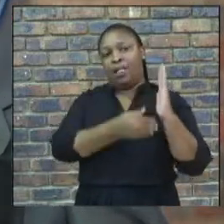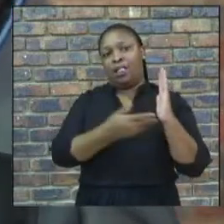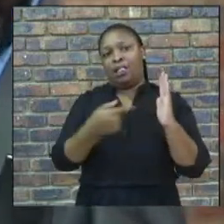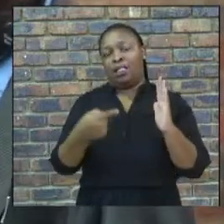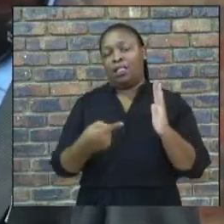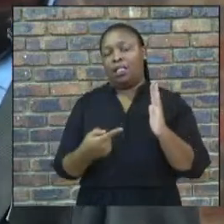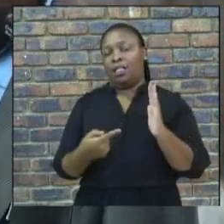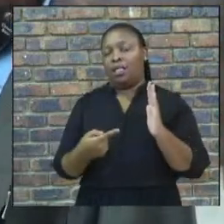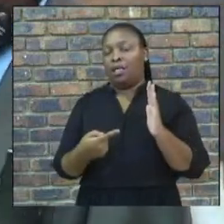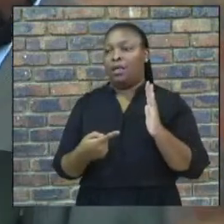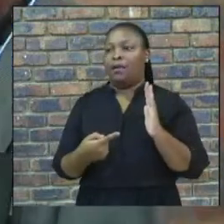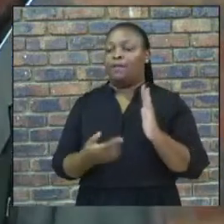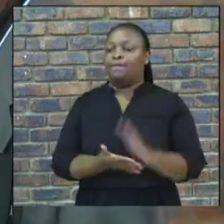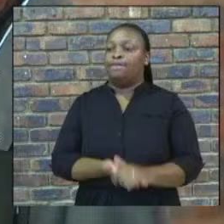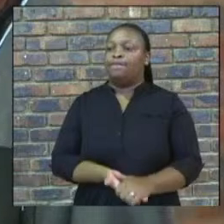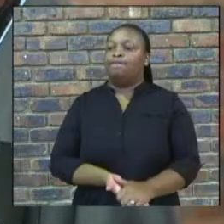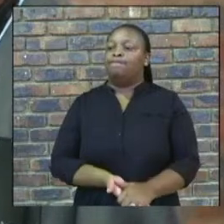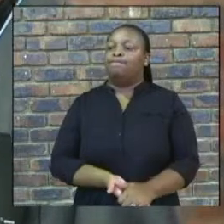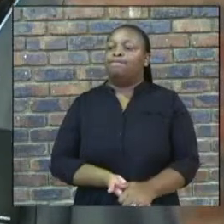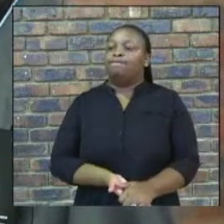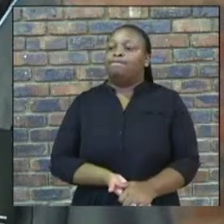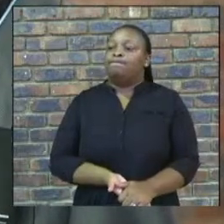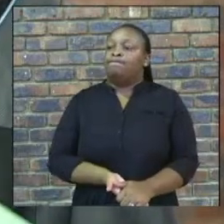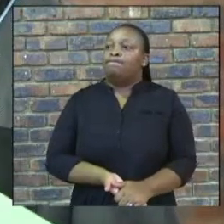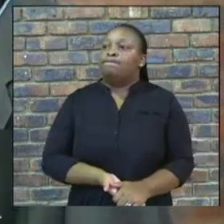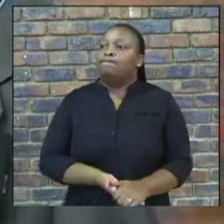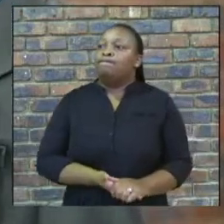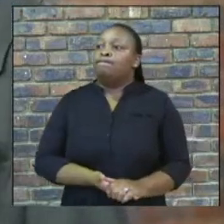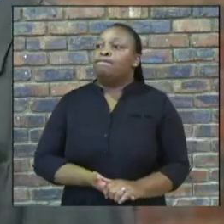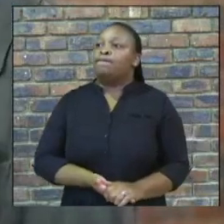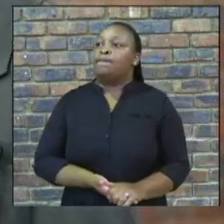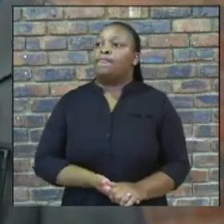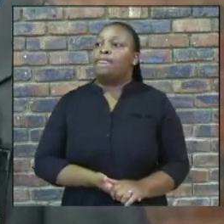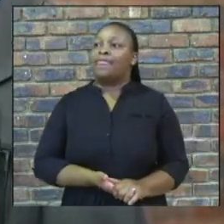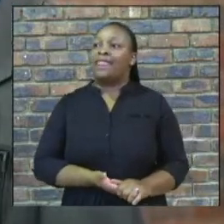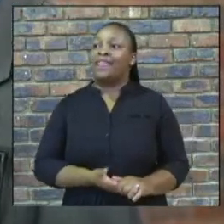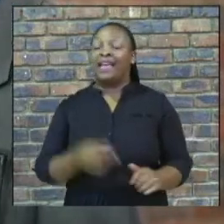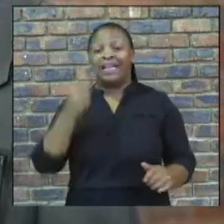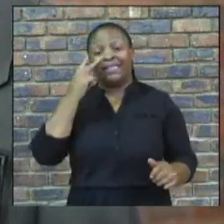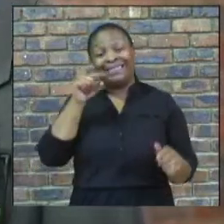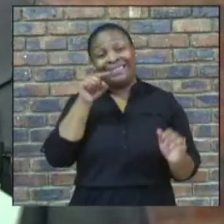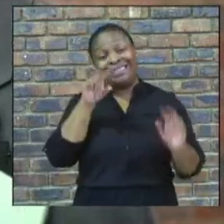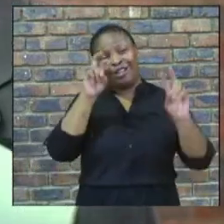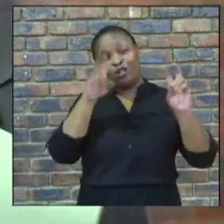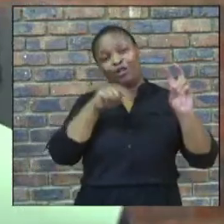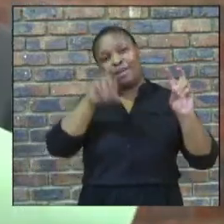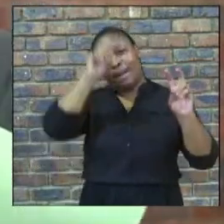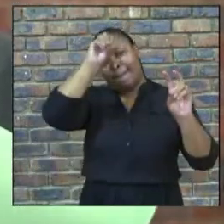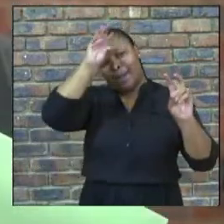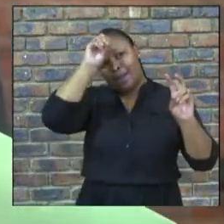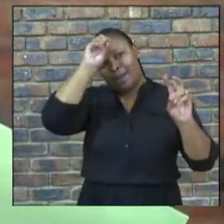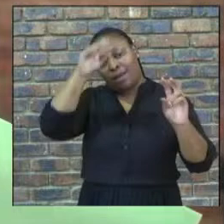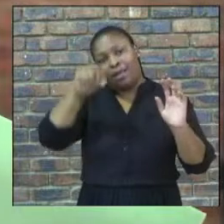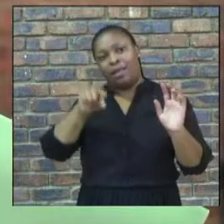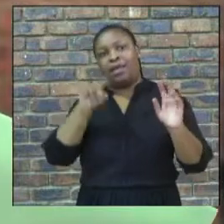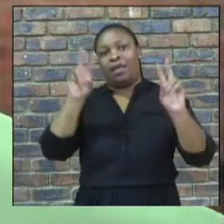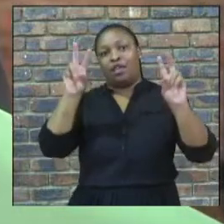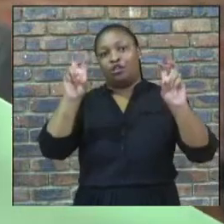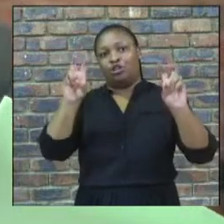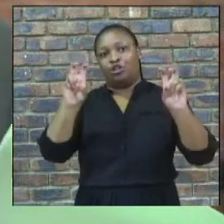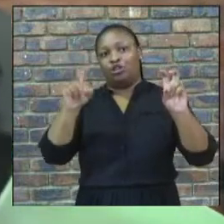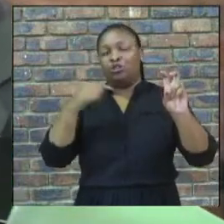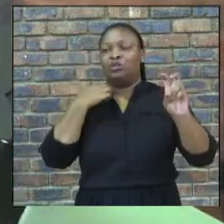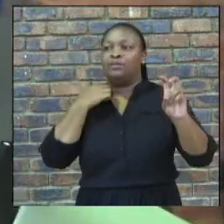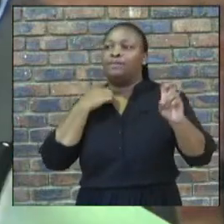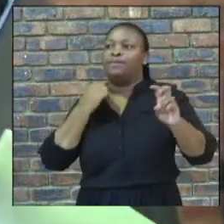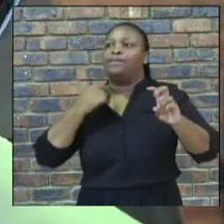in front of us. As a veteran in the mining area, Department of Minerals, I'll start with